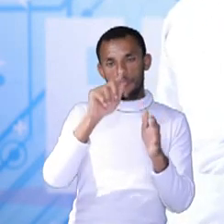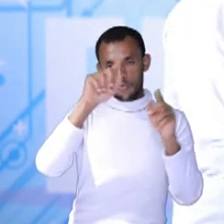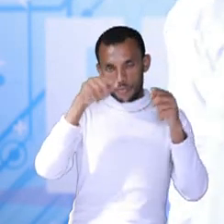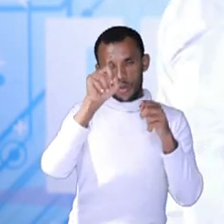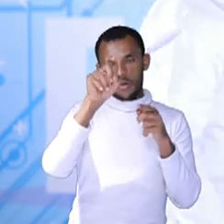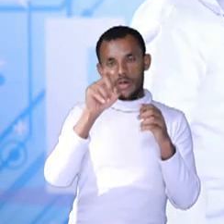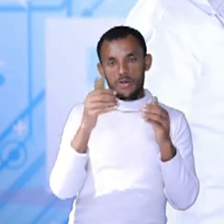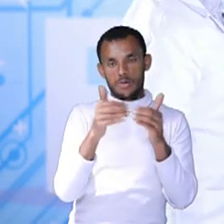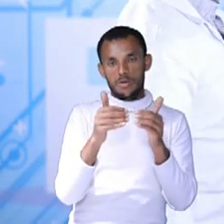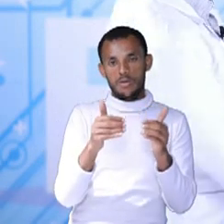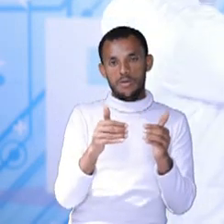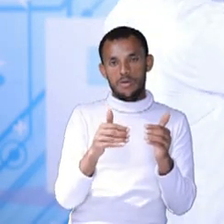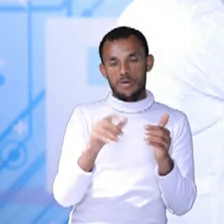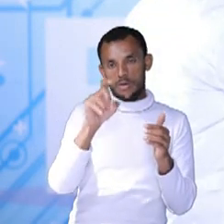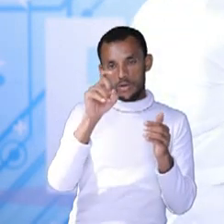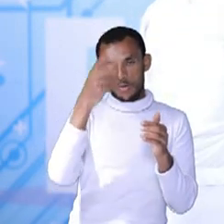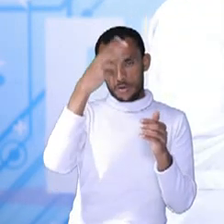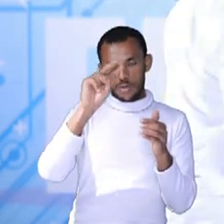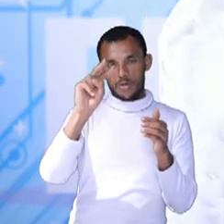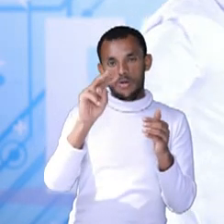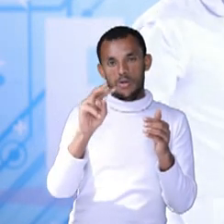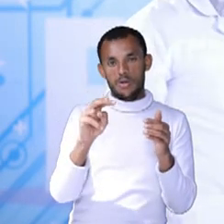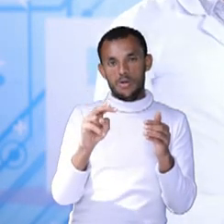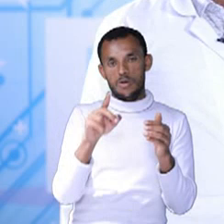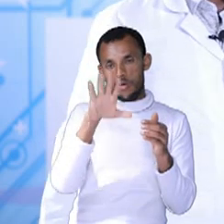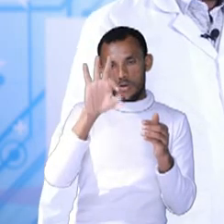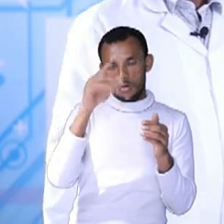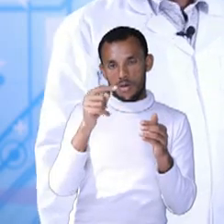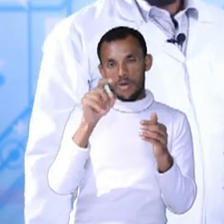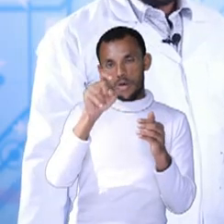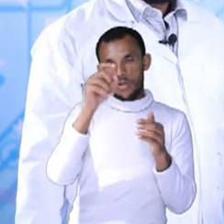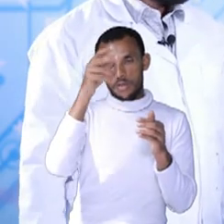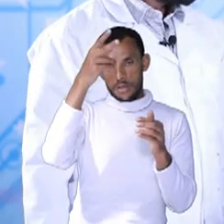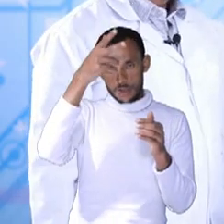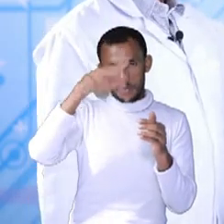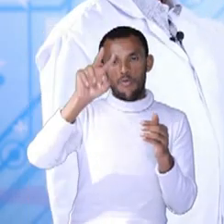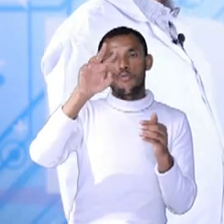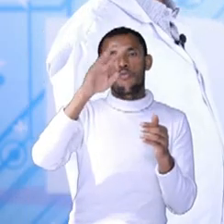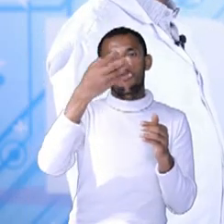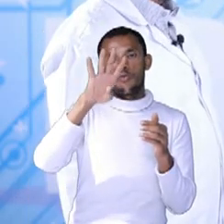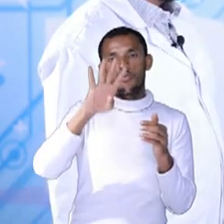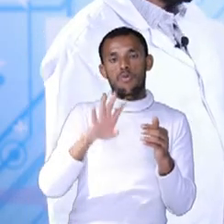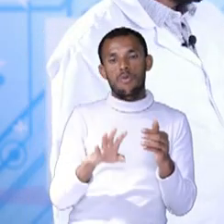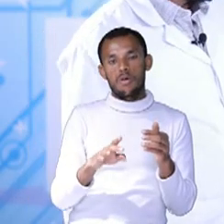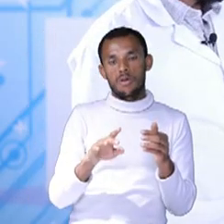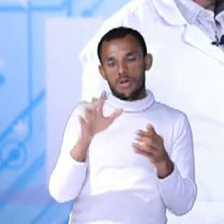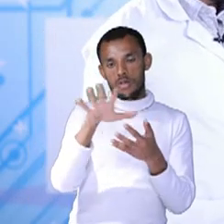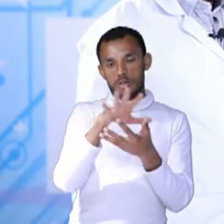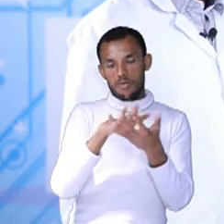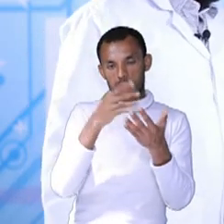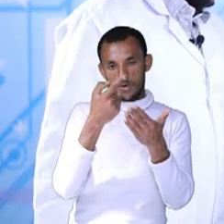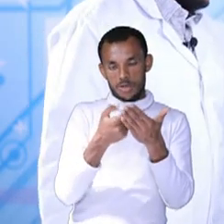of x is, it is x squared. When you square it, you'll have x to the power of 4. So the volume